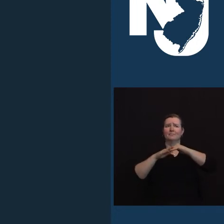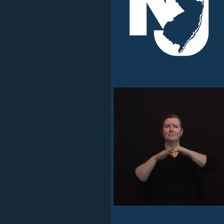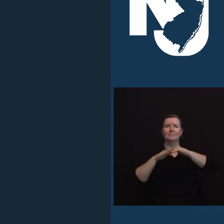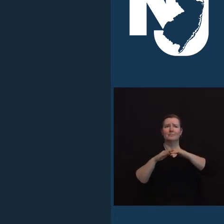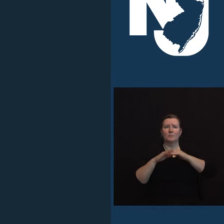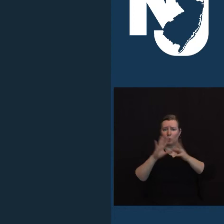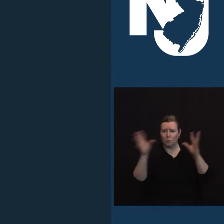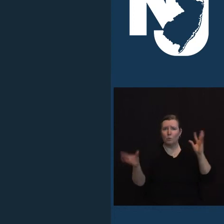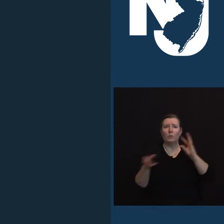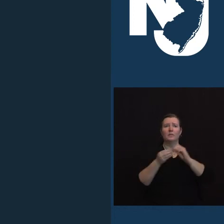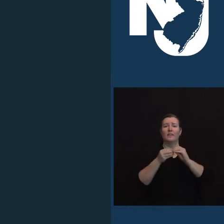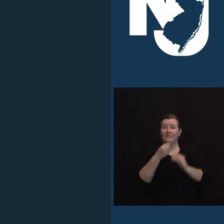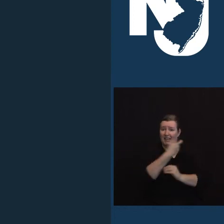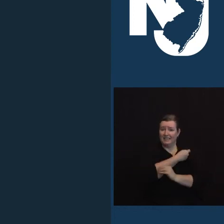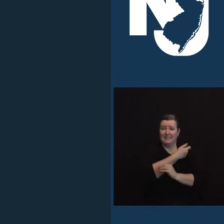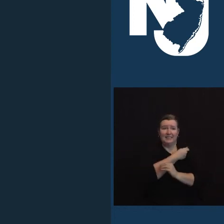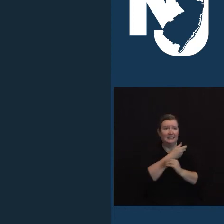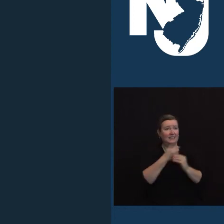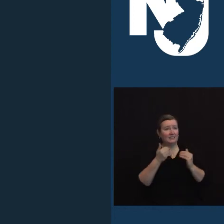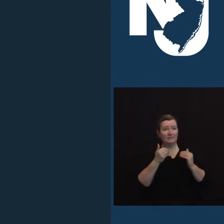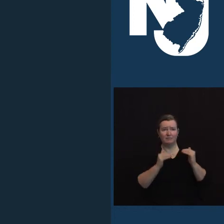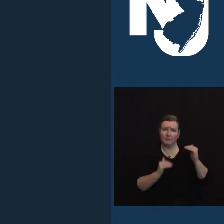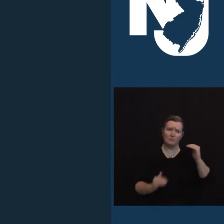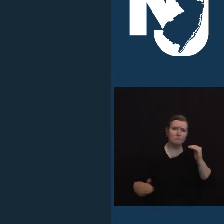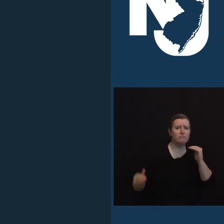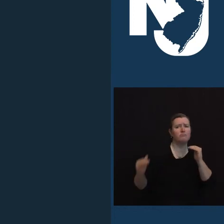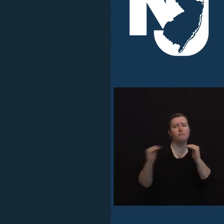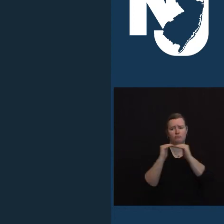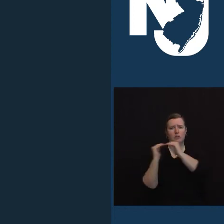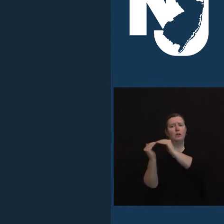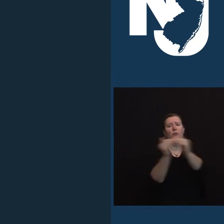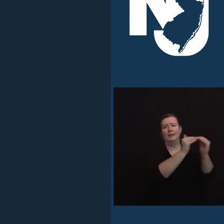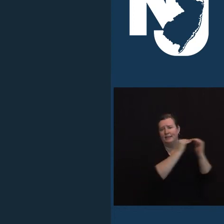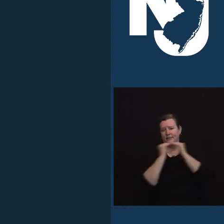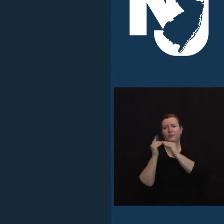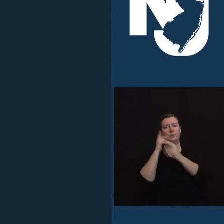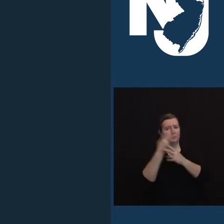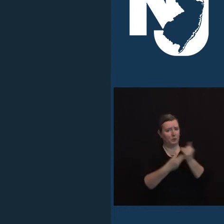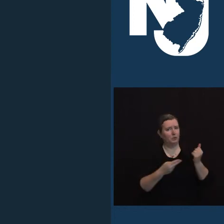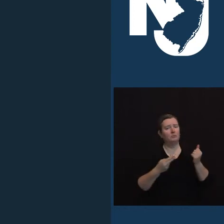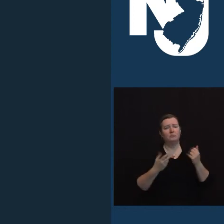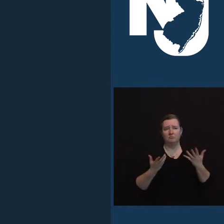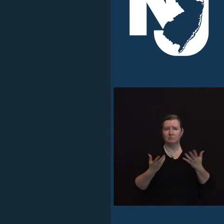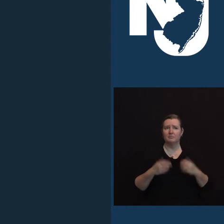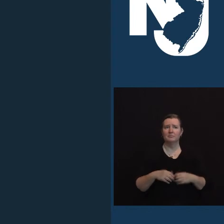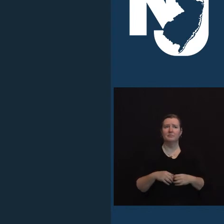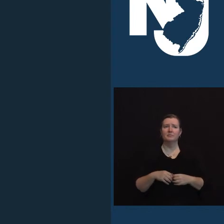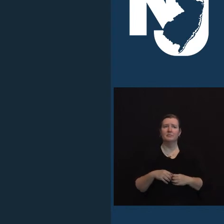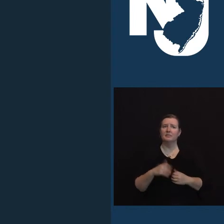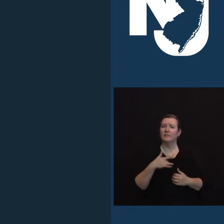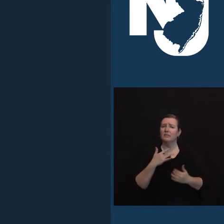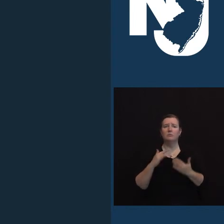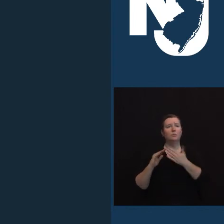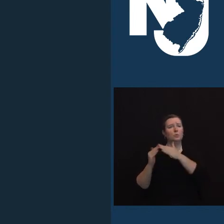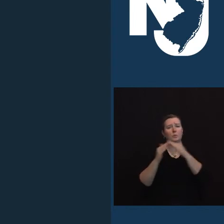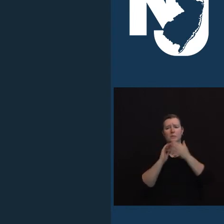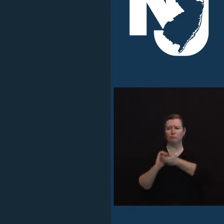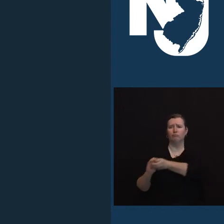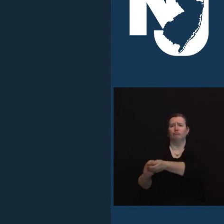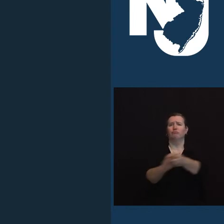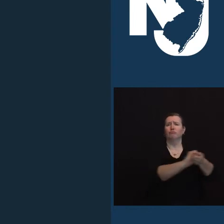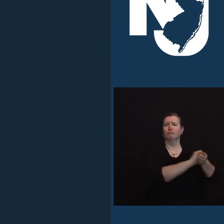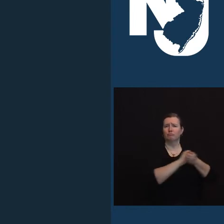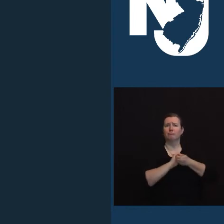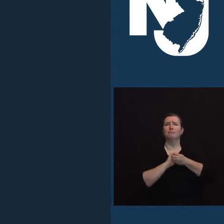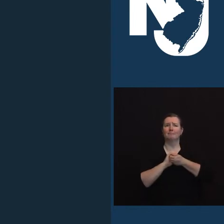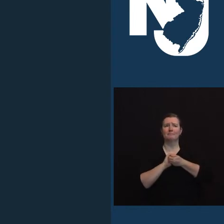equity. We're taking the same spirit of community partnership that we brought to our testing regime in the spring and summer and are applying